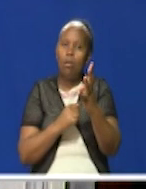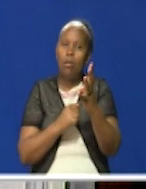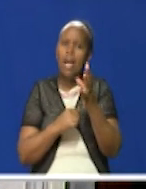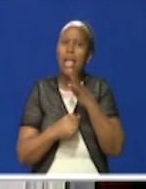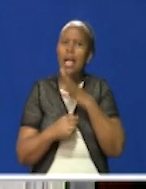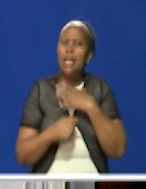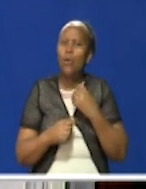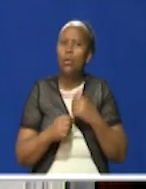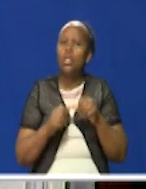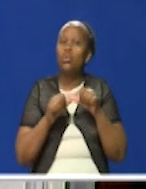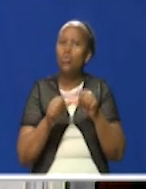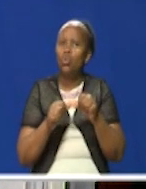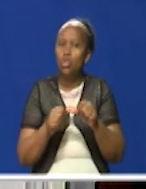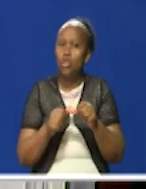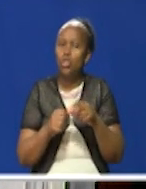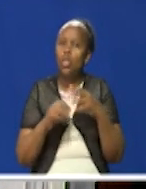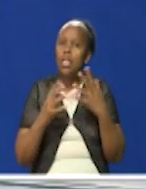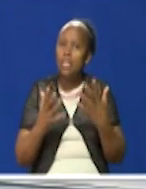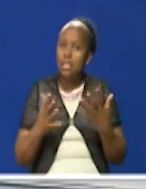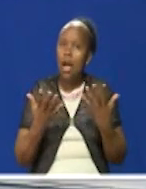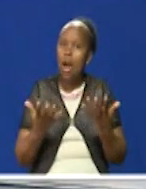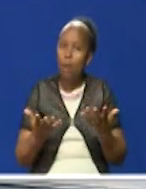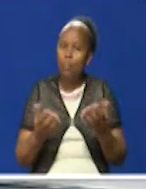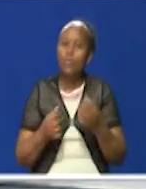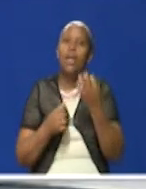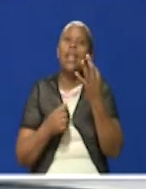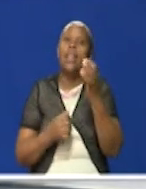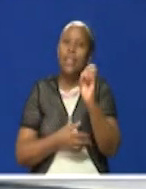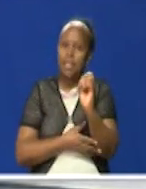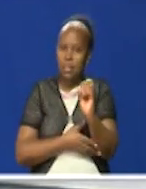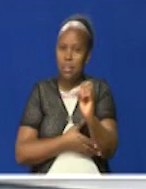us to proceed and see. We have 30,